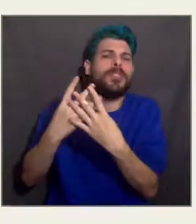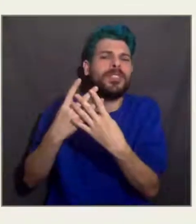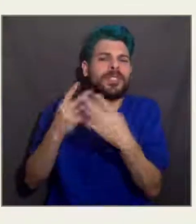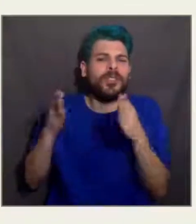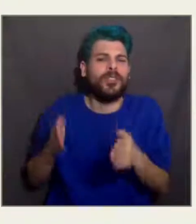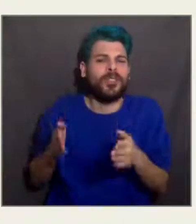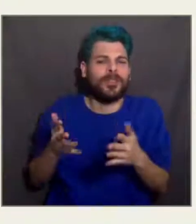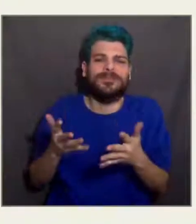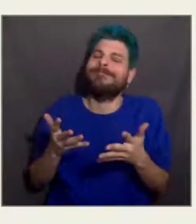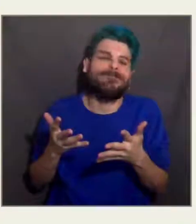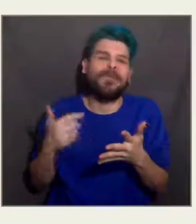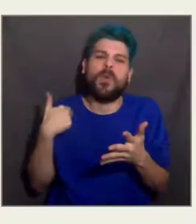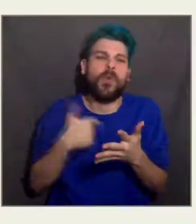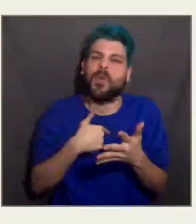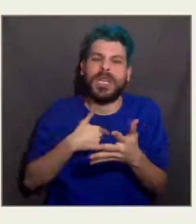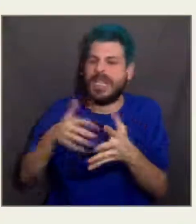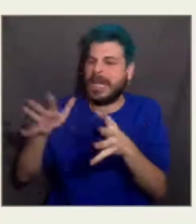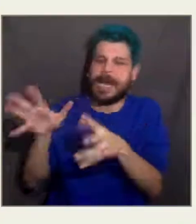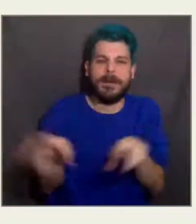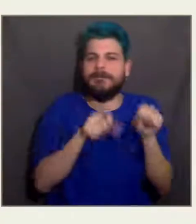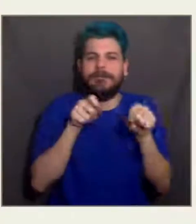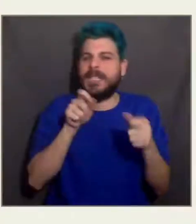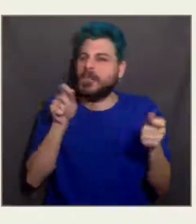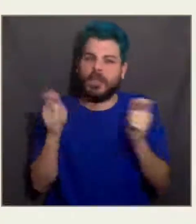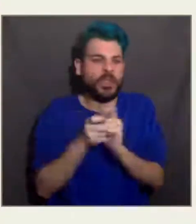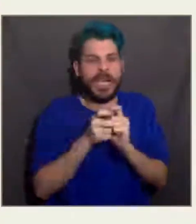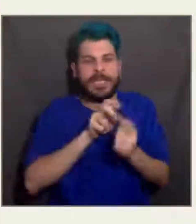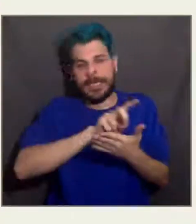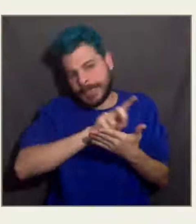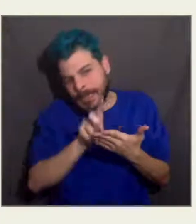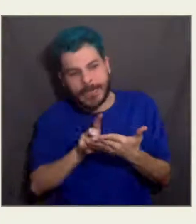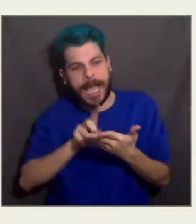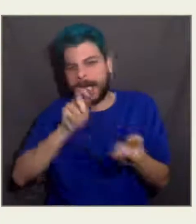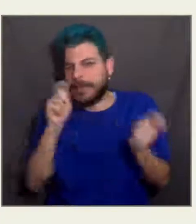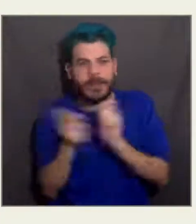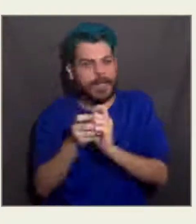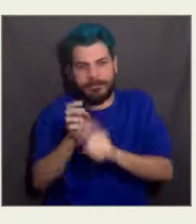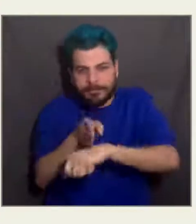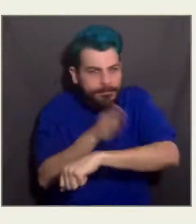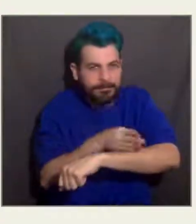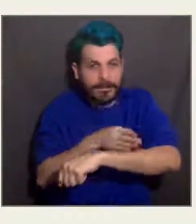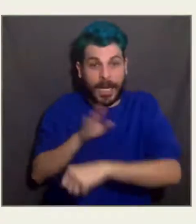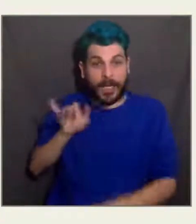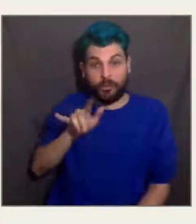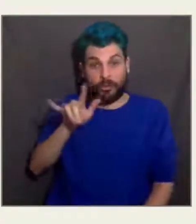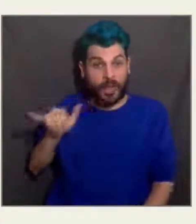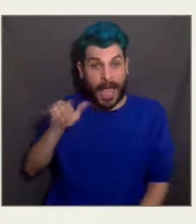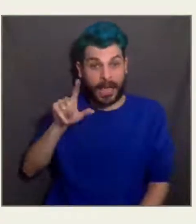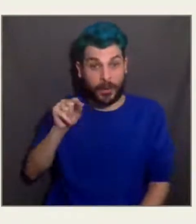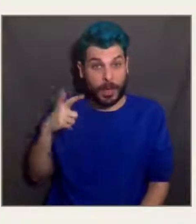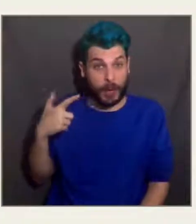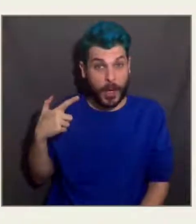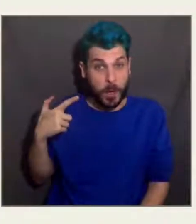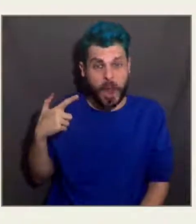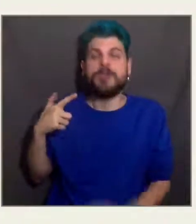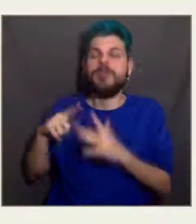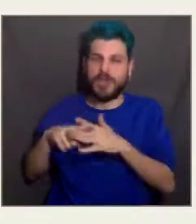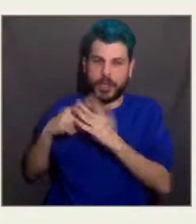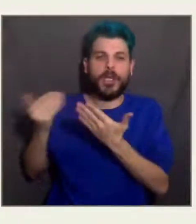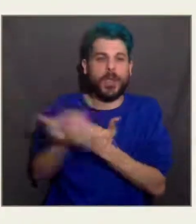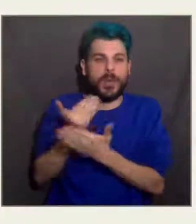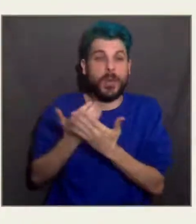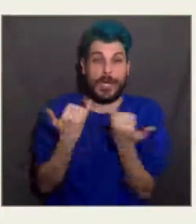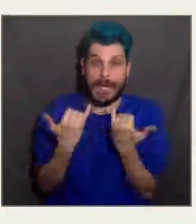workforce initiative and just got new crews up and running in July of 2021. Now, we have 6 crews on the